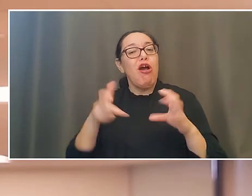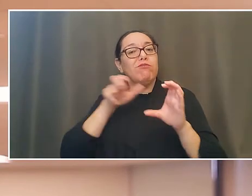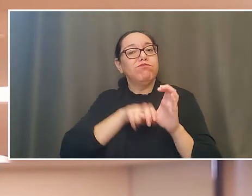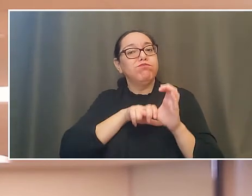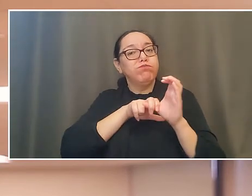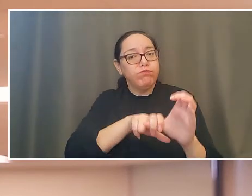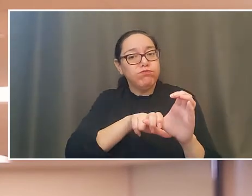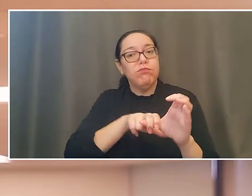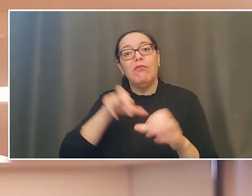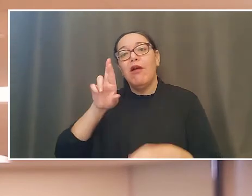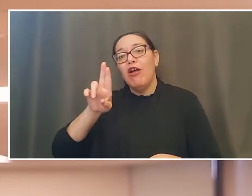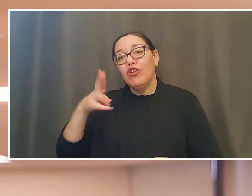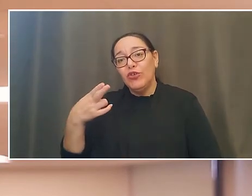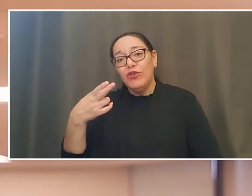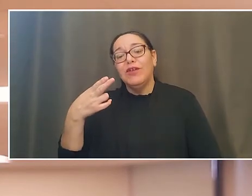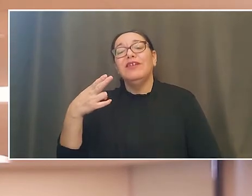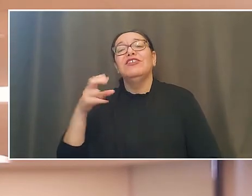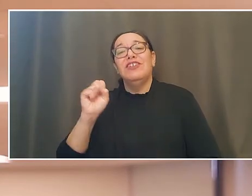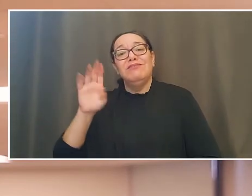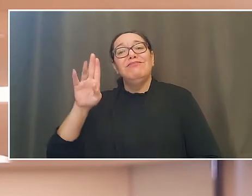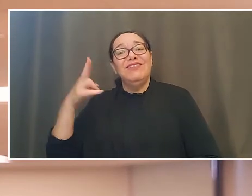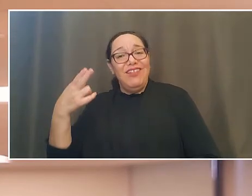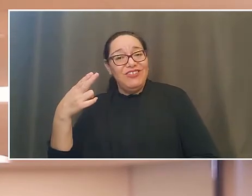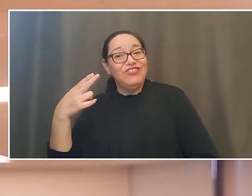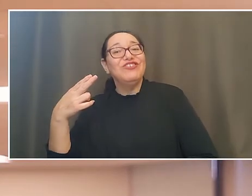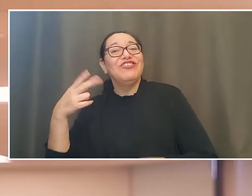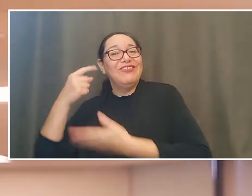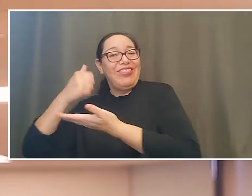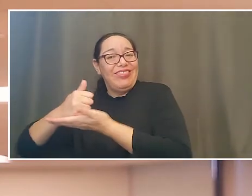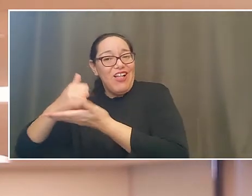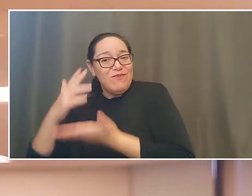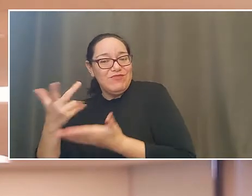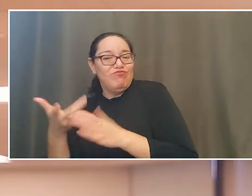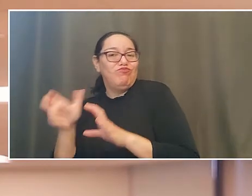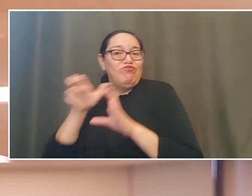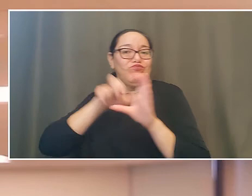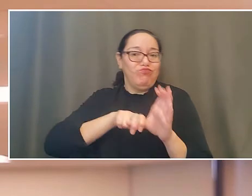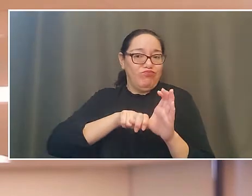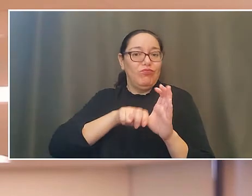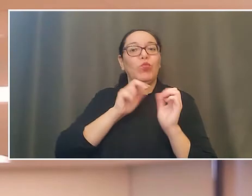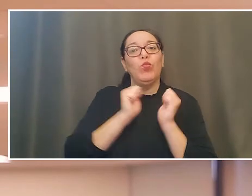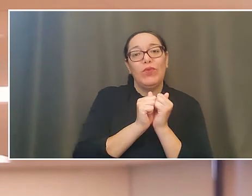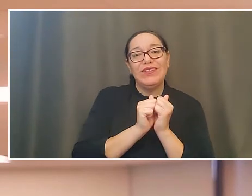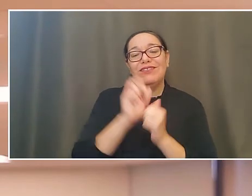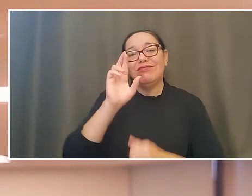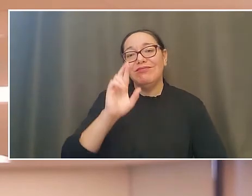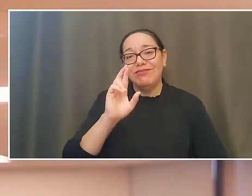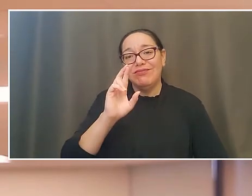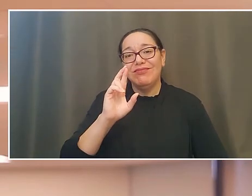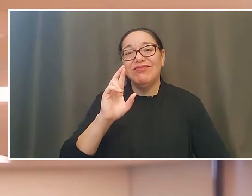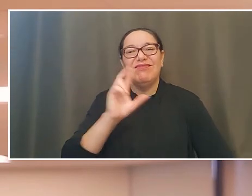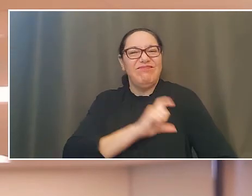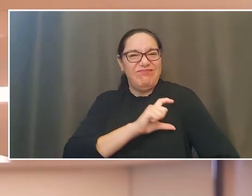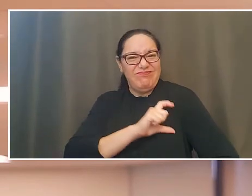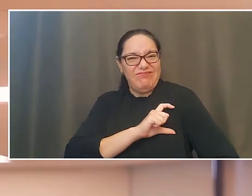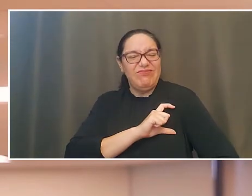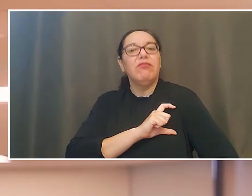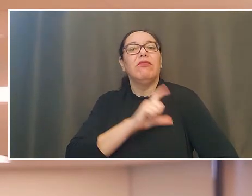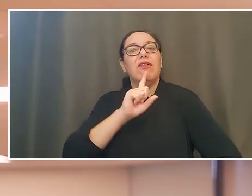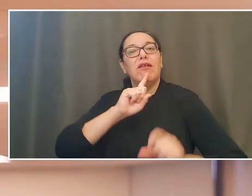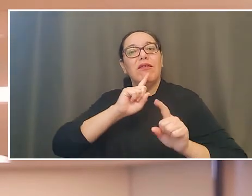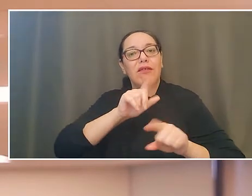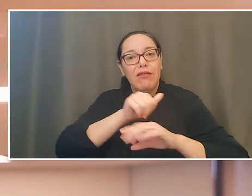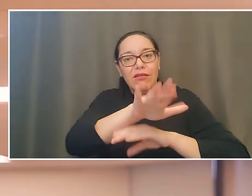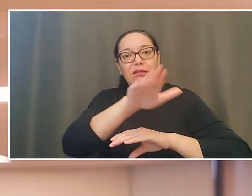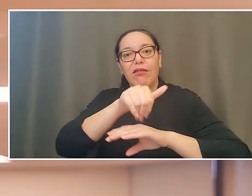clinical therapist with a patrol police officer. These teams are dispatched to calls related to domestic and